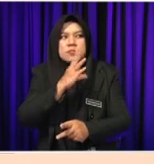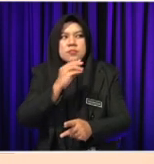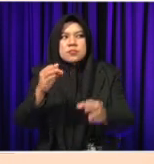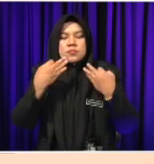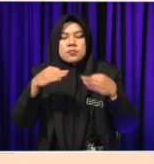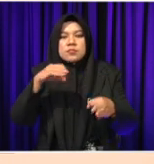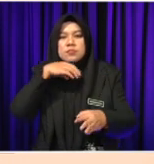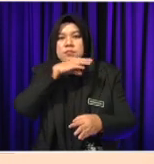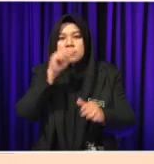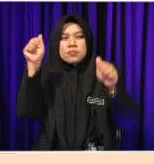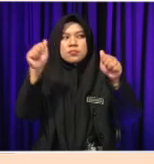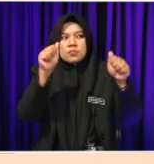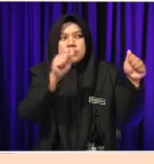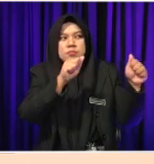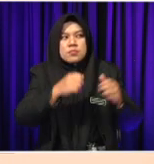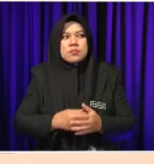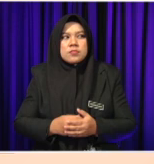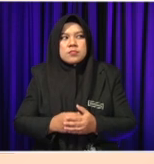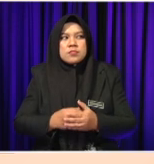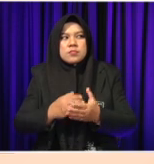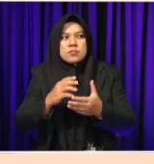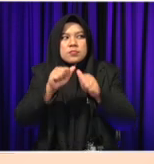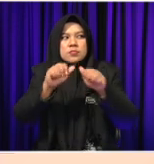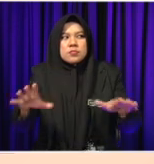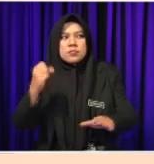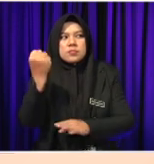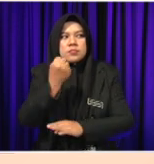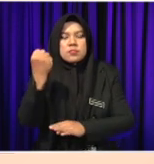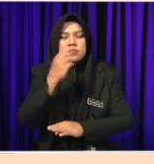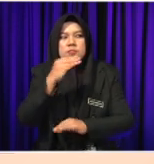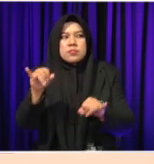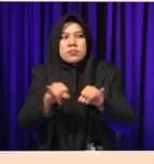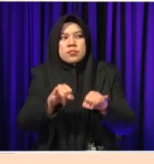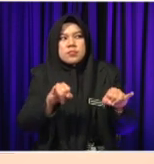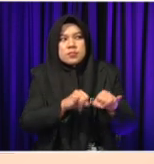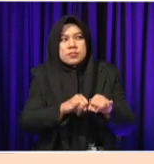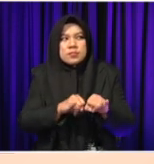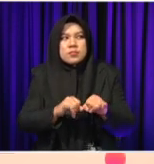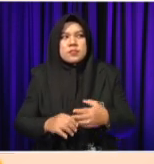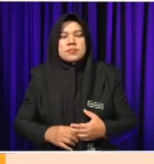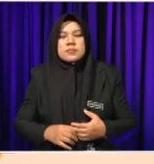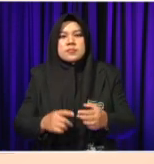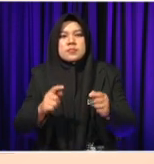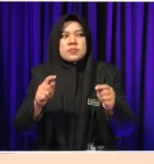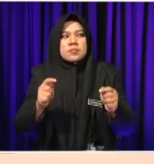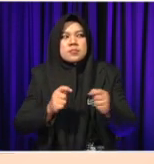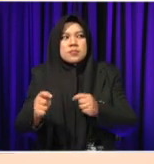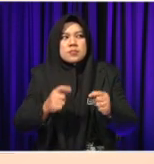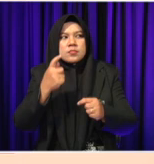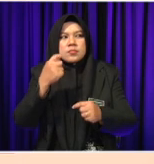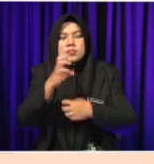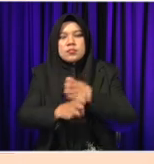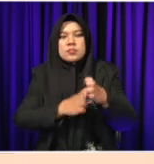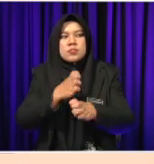air-free pollution. Be in peace, always and also. Treat the earth with love and care. Good